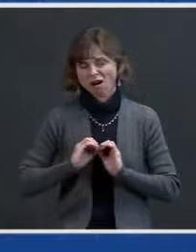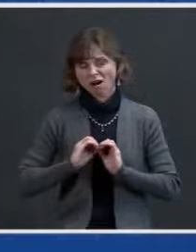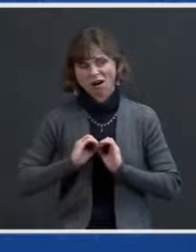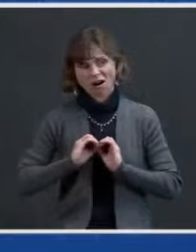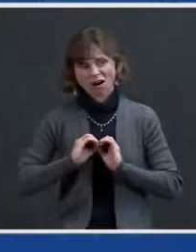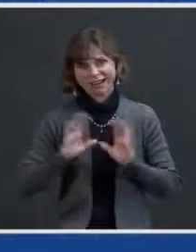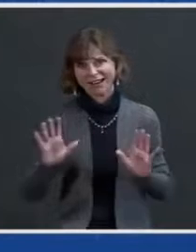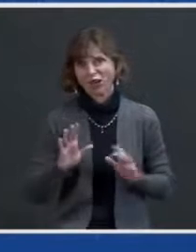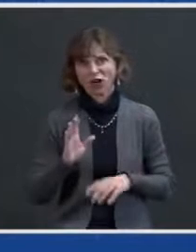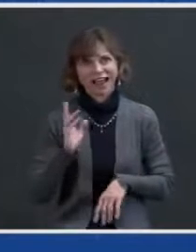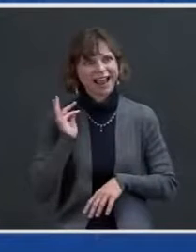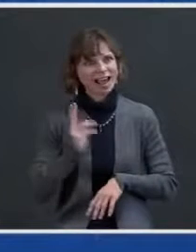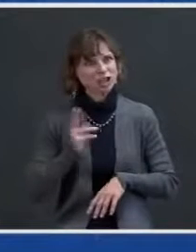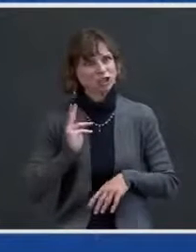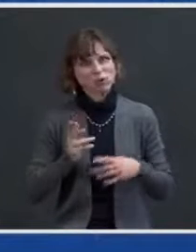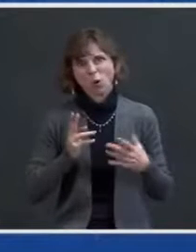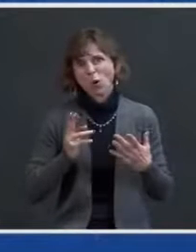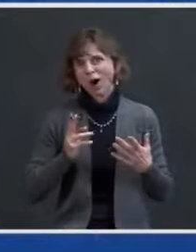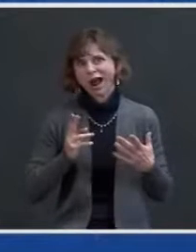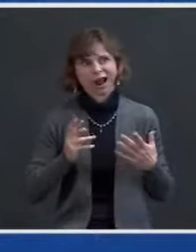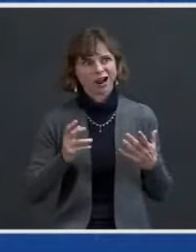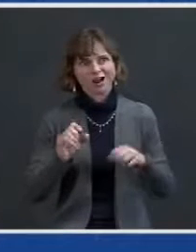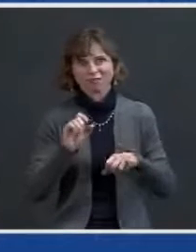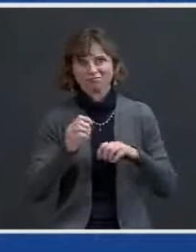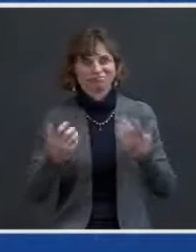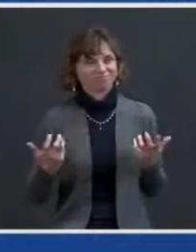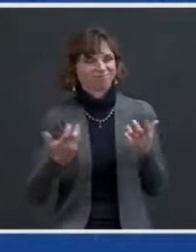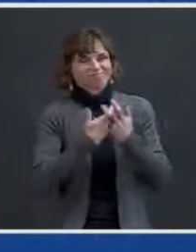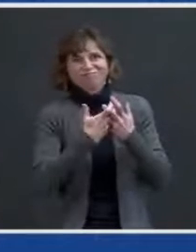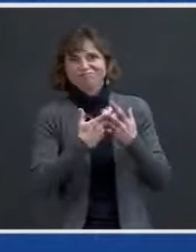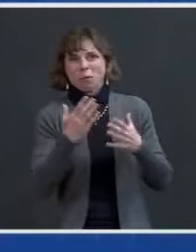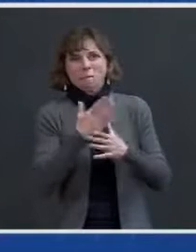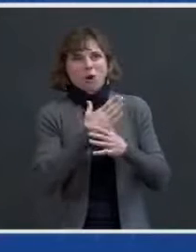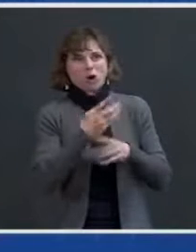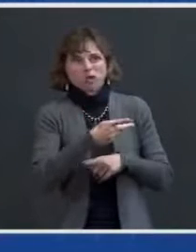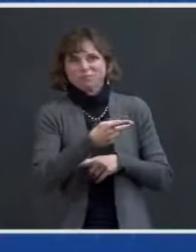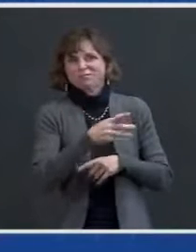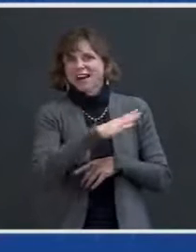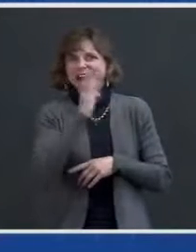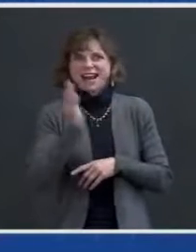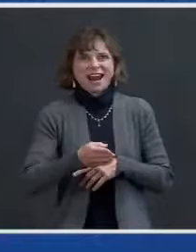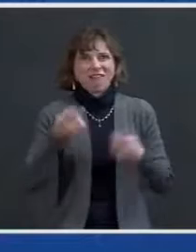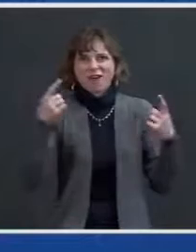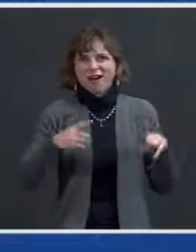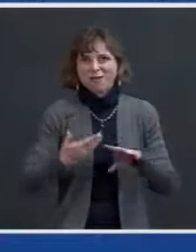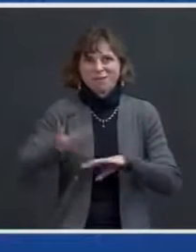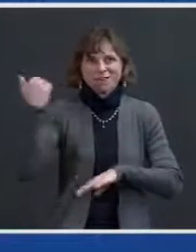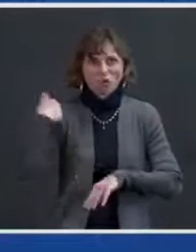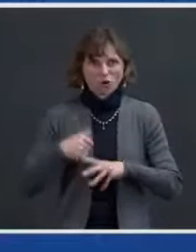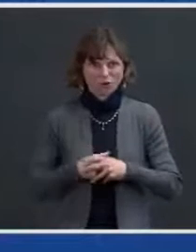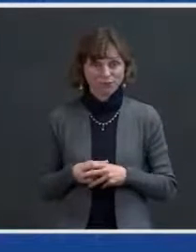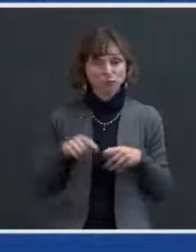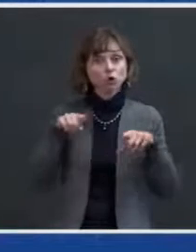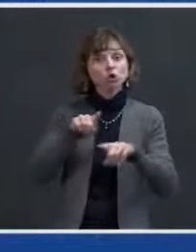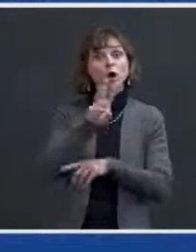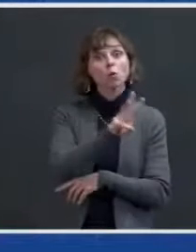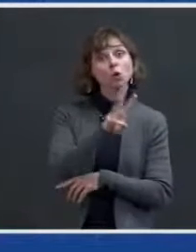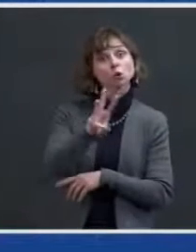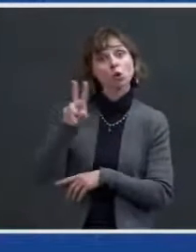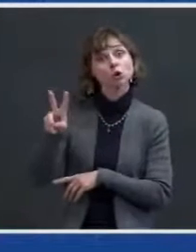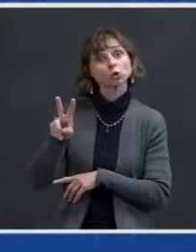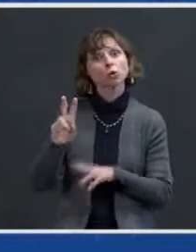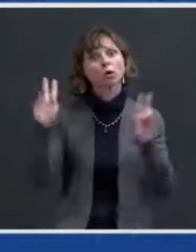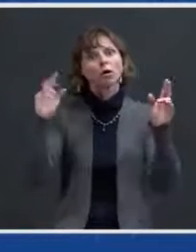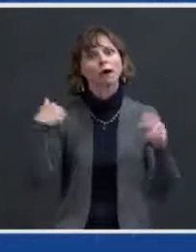unprecedented collaboration. During World War II, one of the country's slogans was, "We are all in